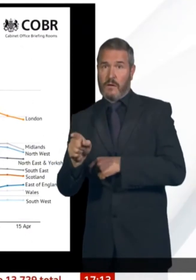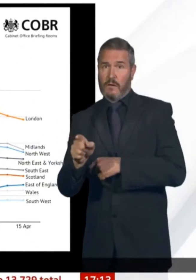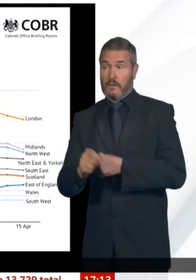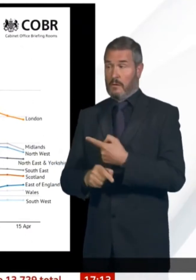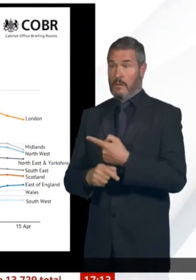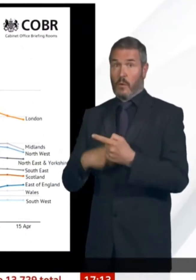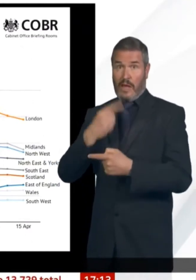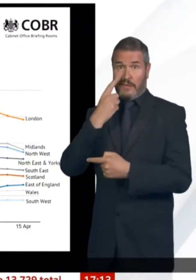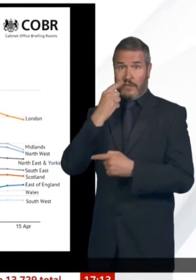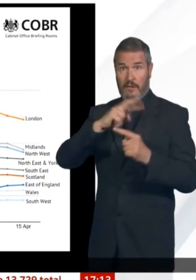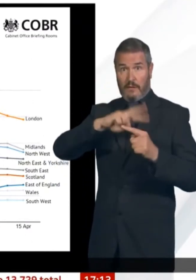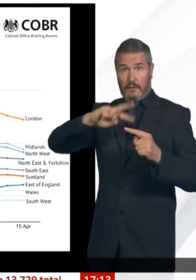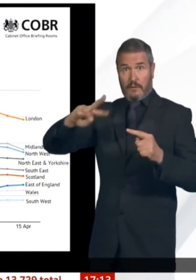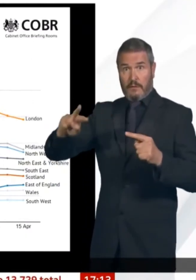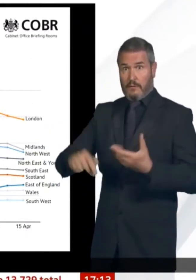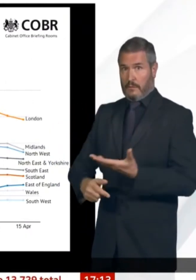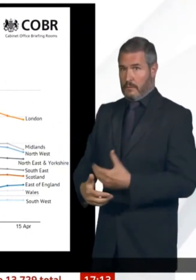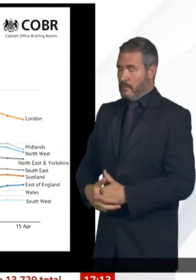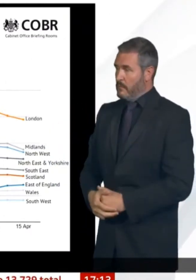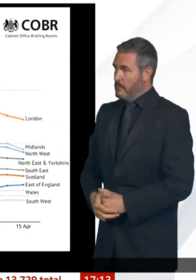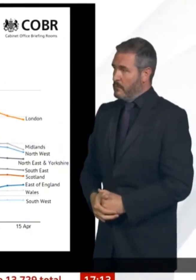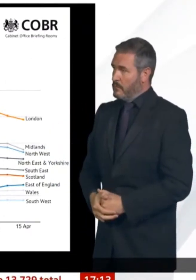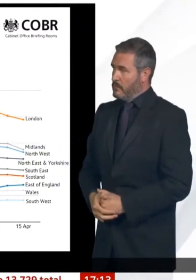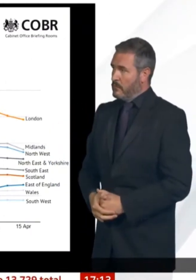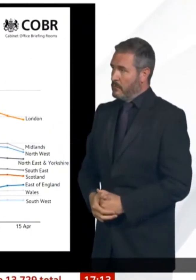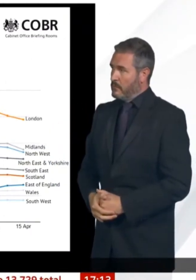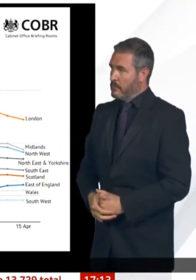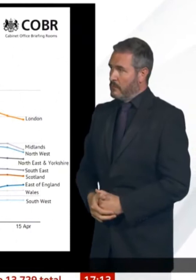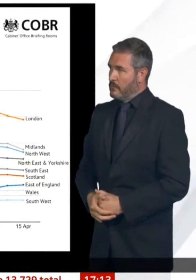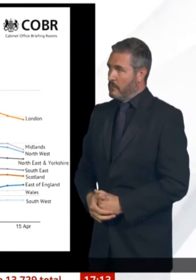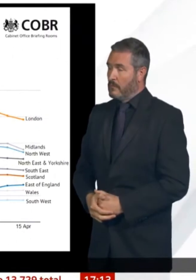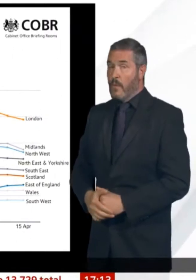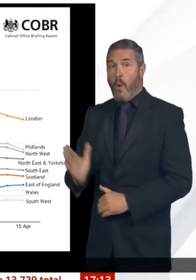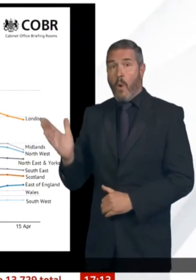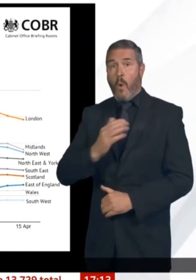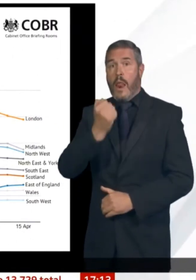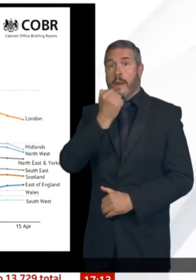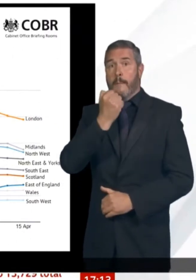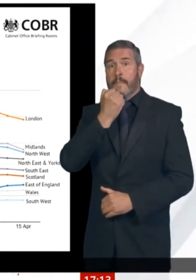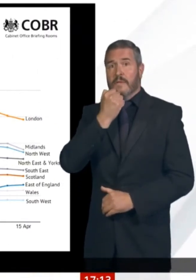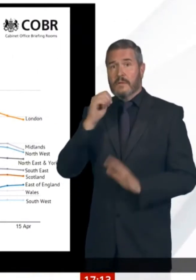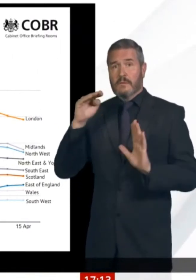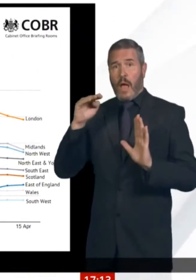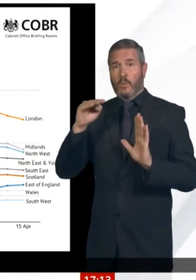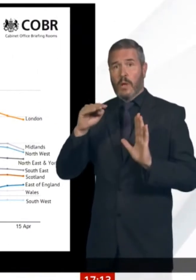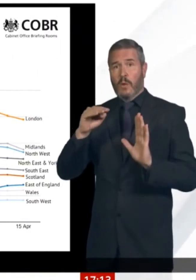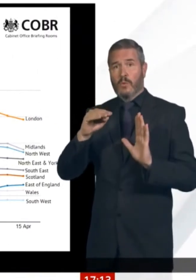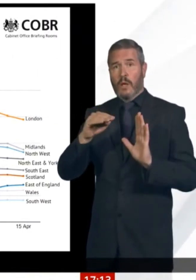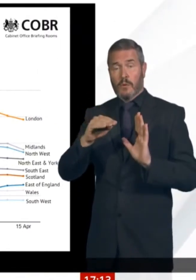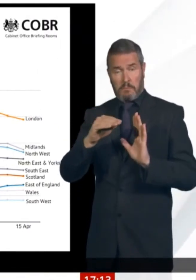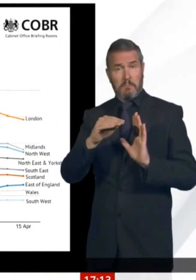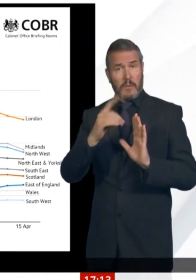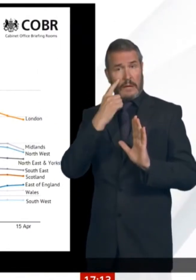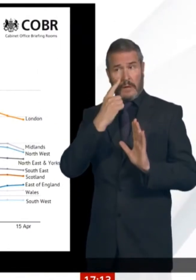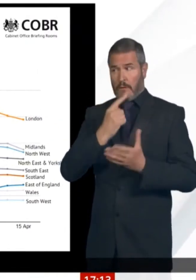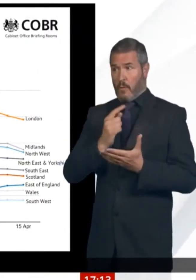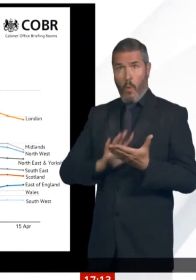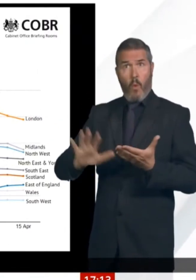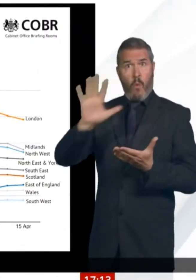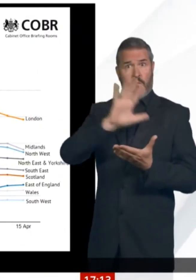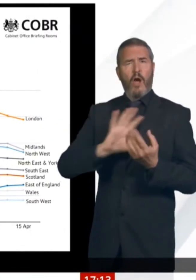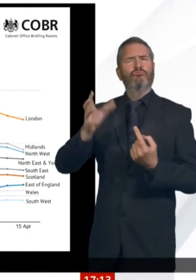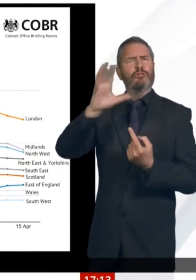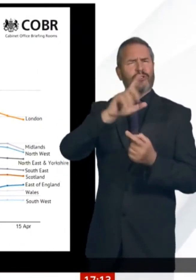across many regions, the numbers are decreasing. In some, they're flat, so there is some